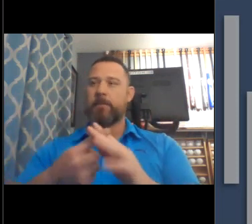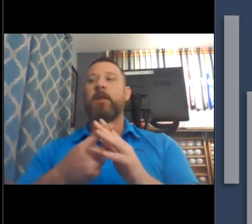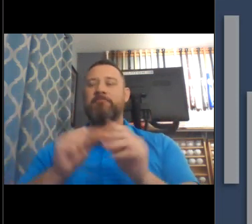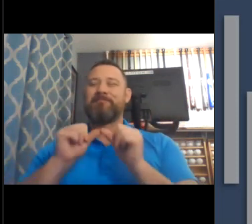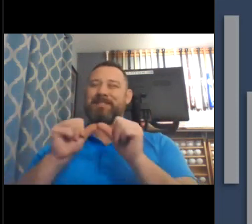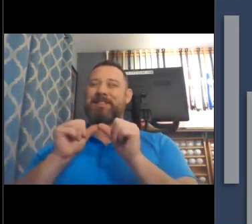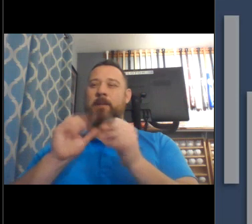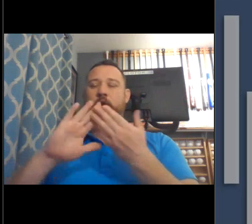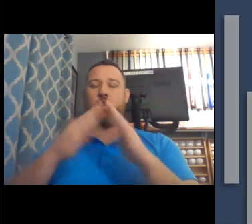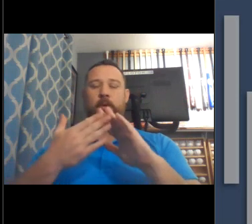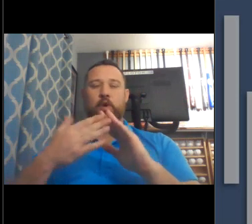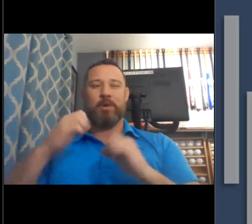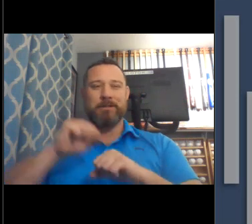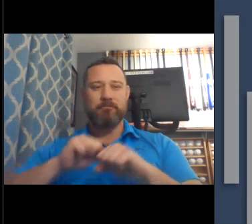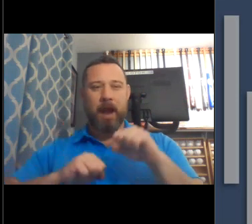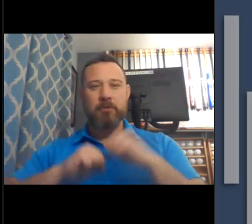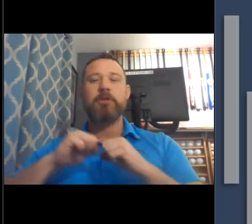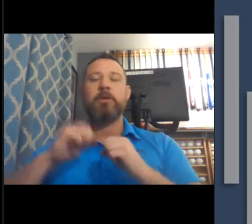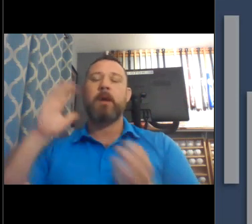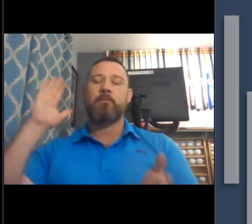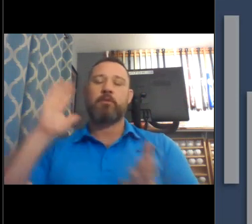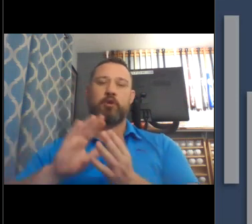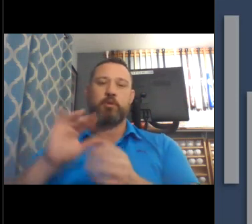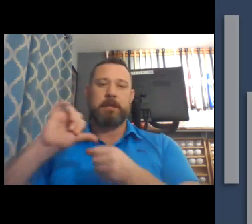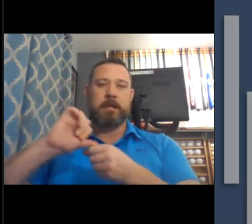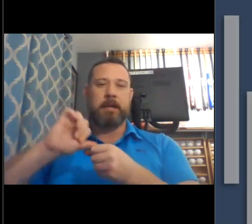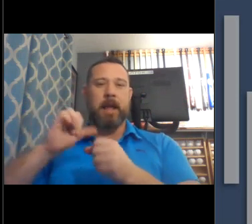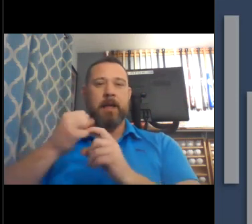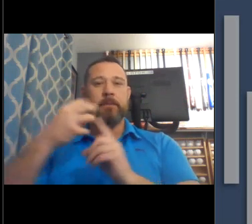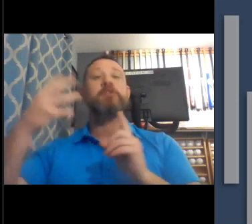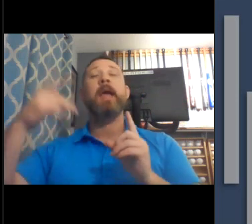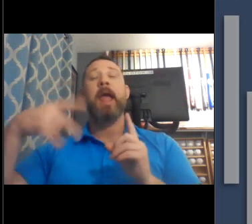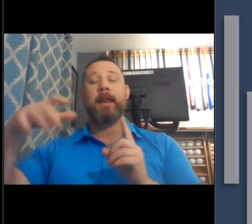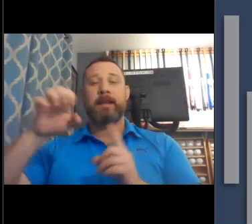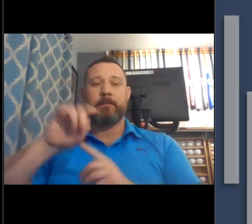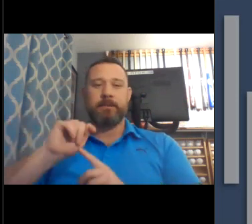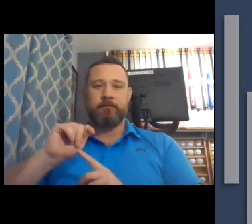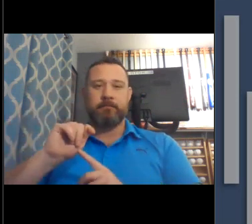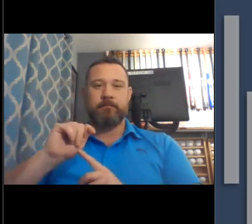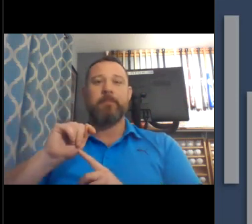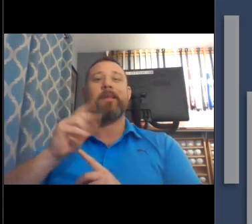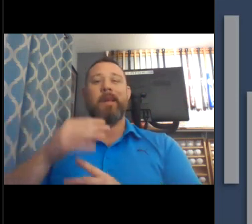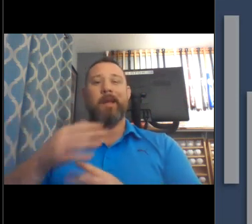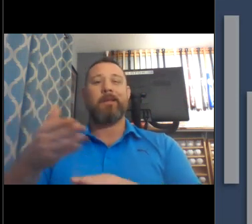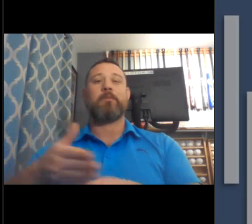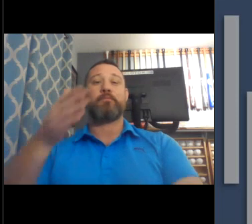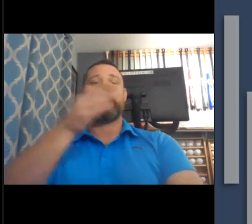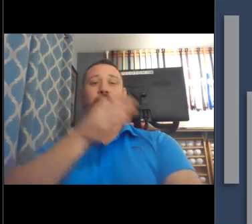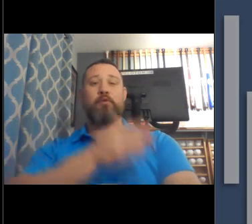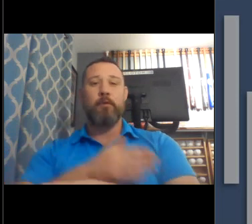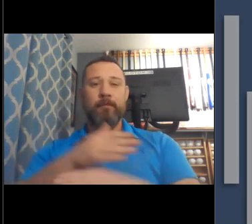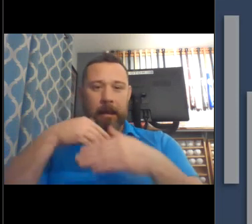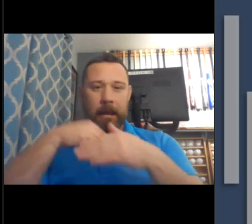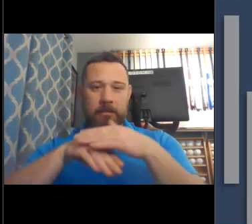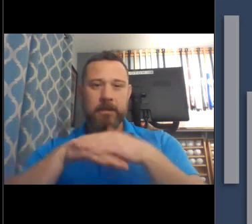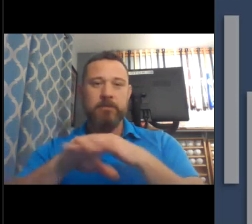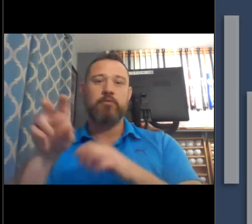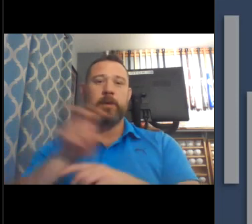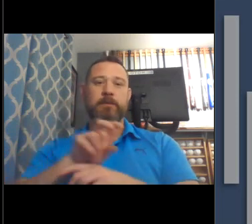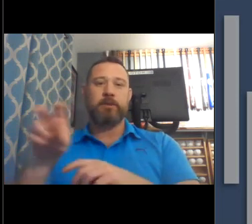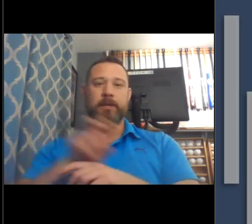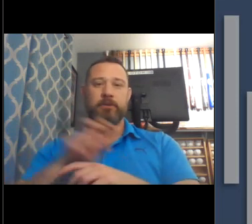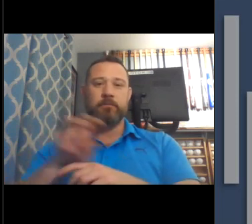strategy by reducing greenhouse gas emissions and VMT, improving equitable access to transportation,